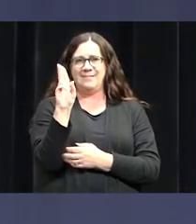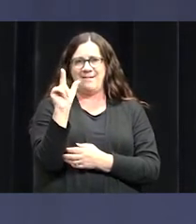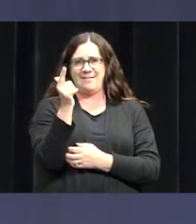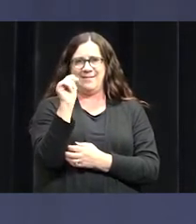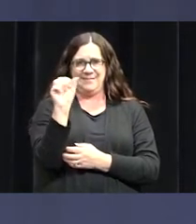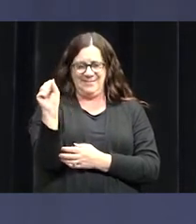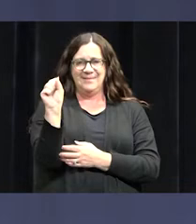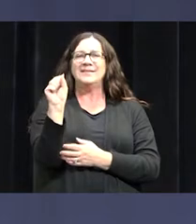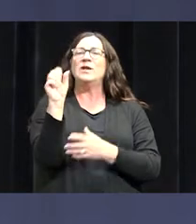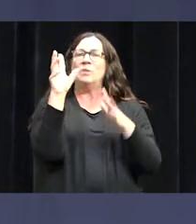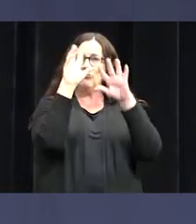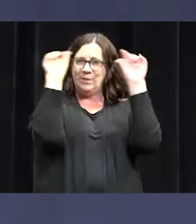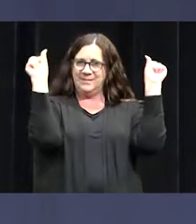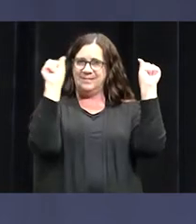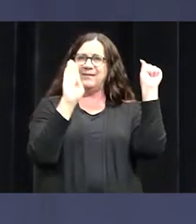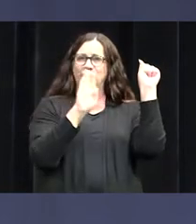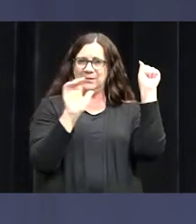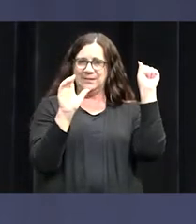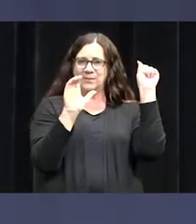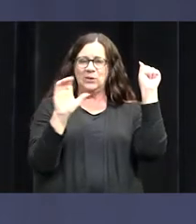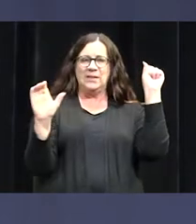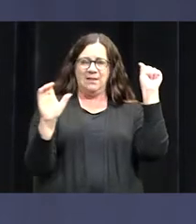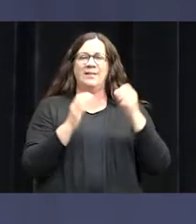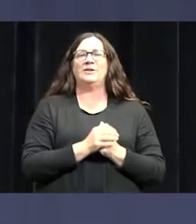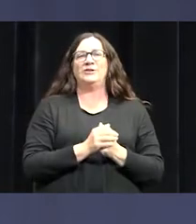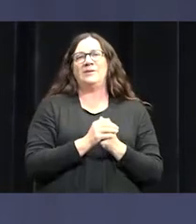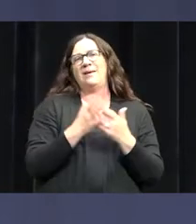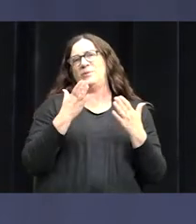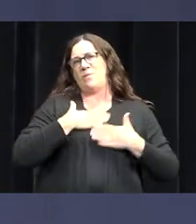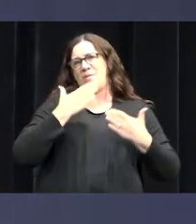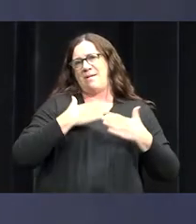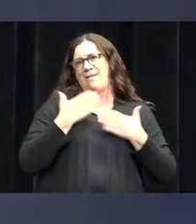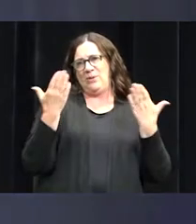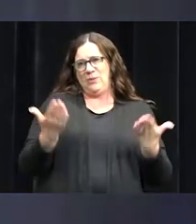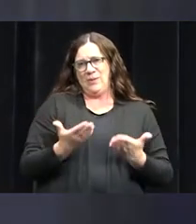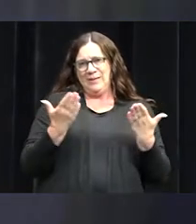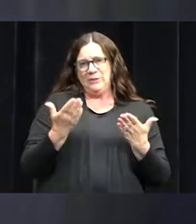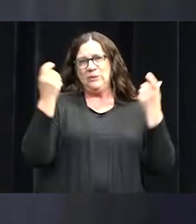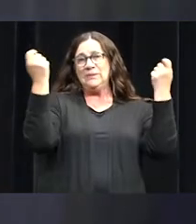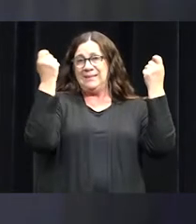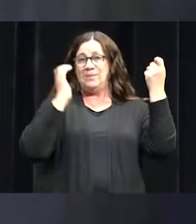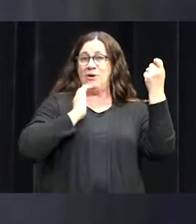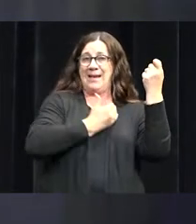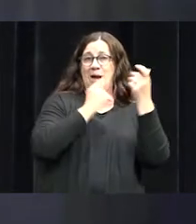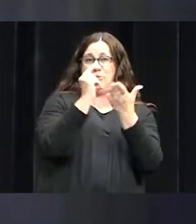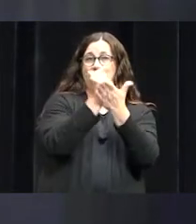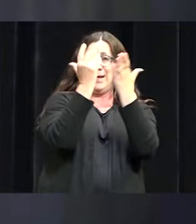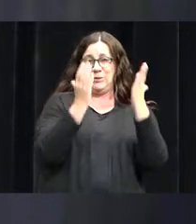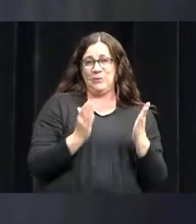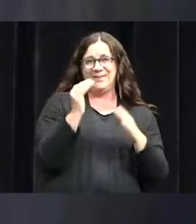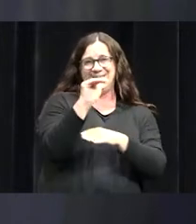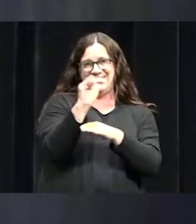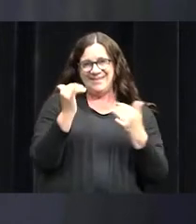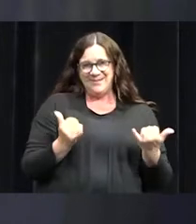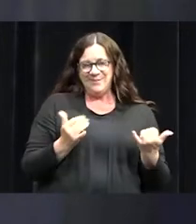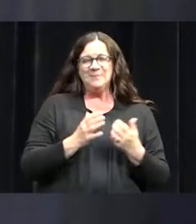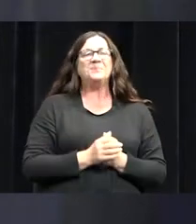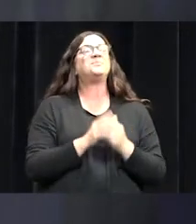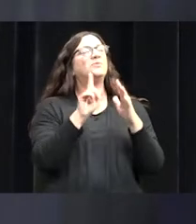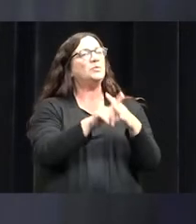proud that you are here to celebrate our graduates this evening to begin the commencement